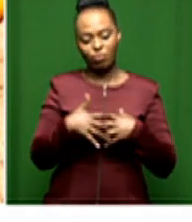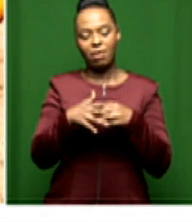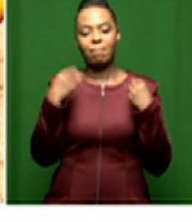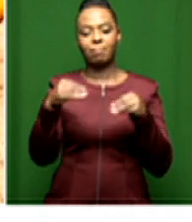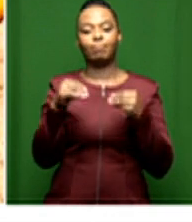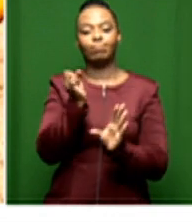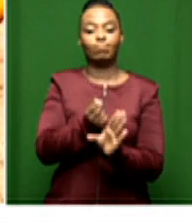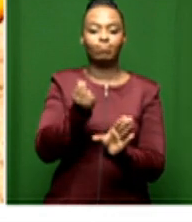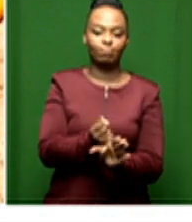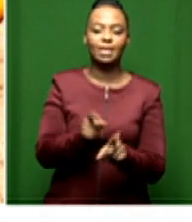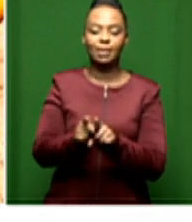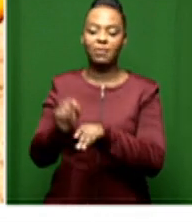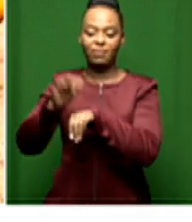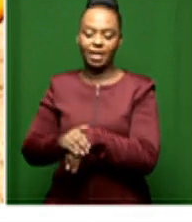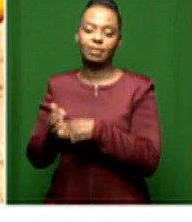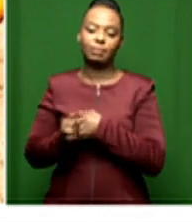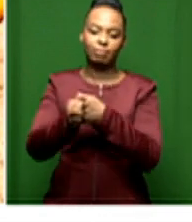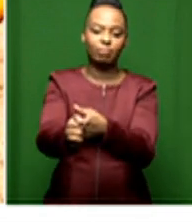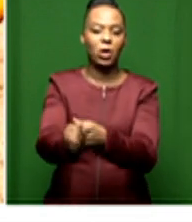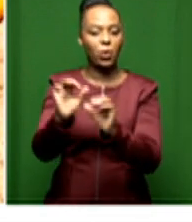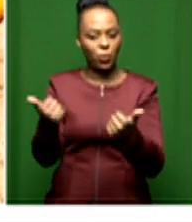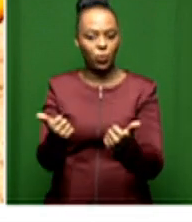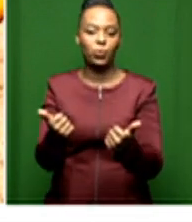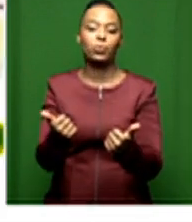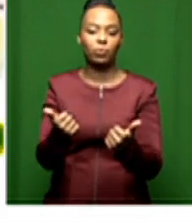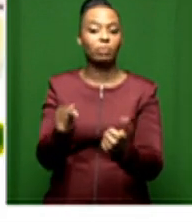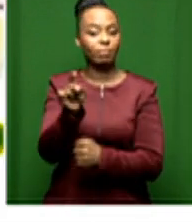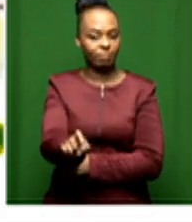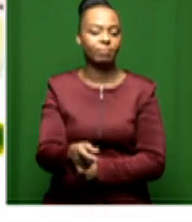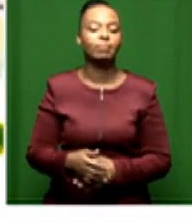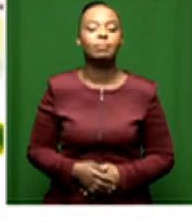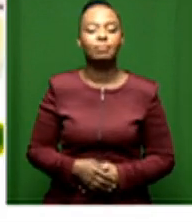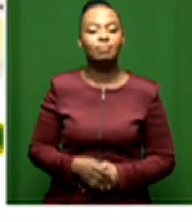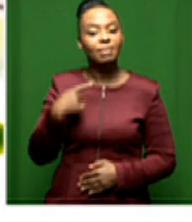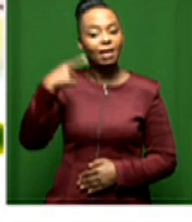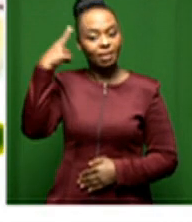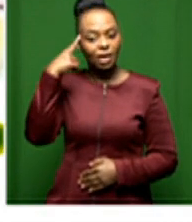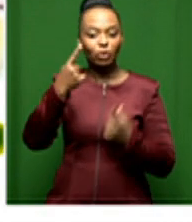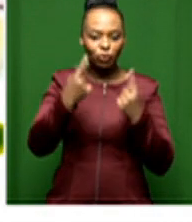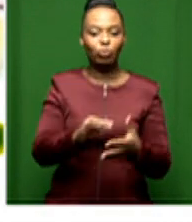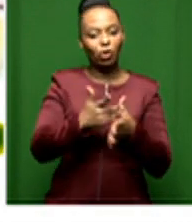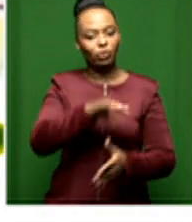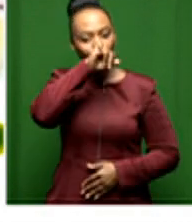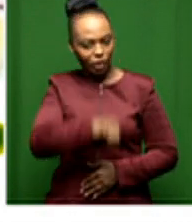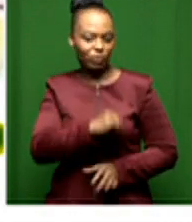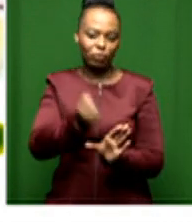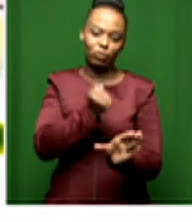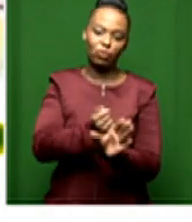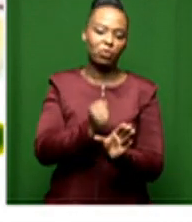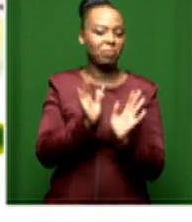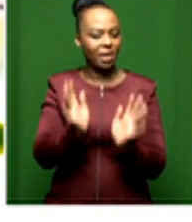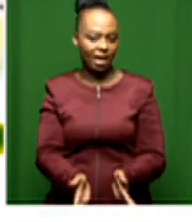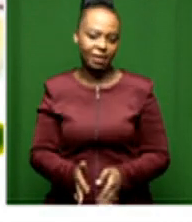friends who will lead you the right way. And yes, I think just do it because you love it. Sure thing.